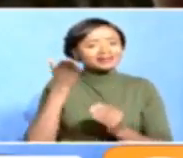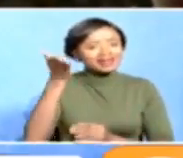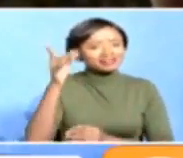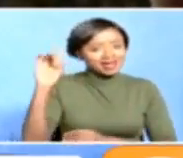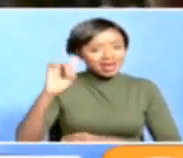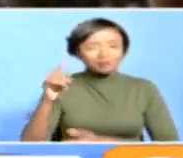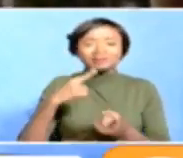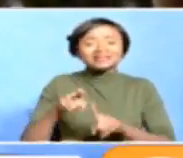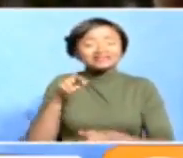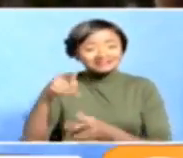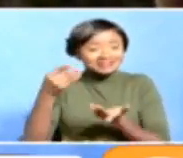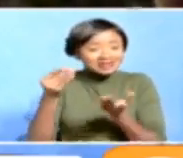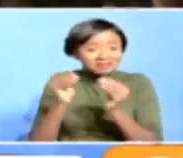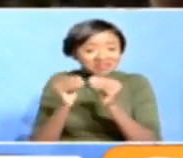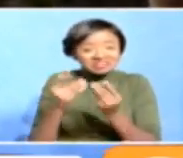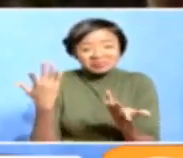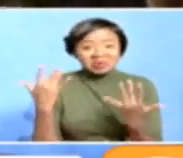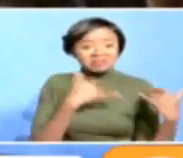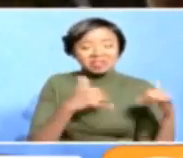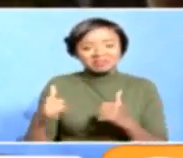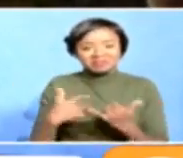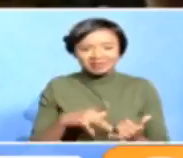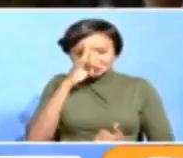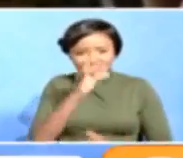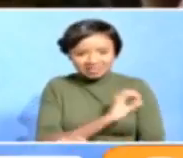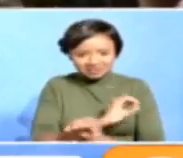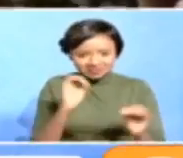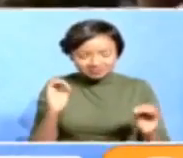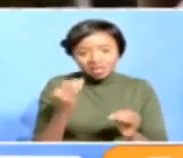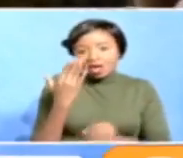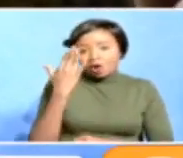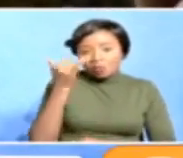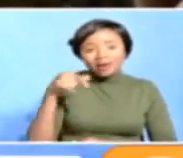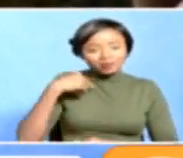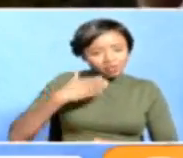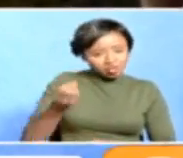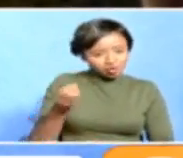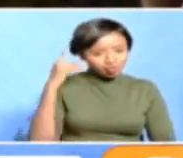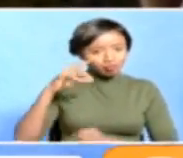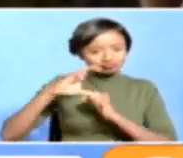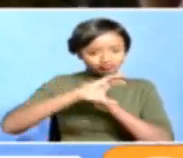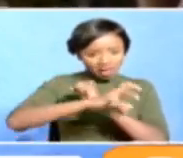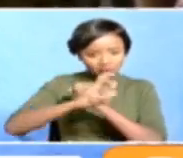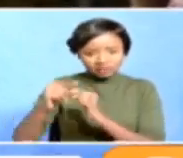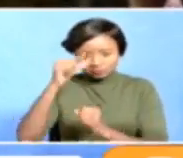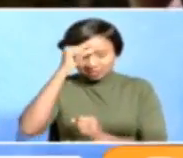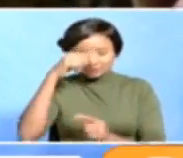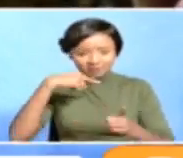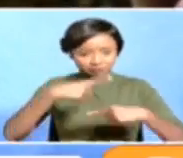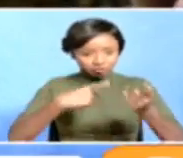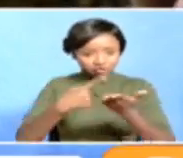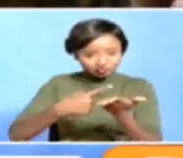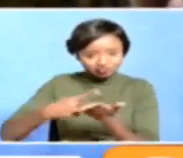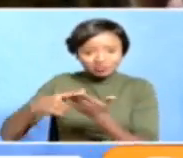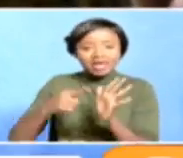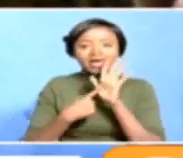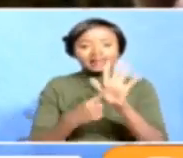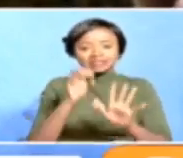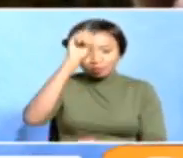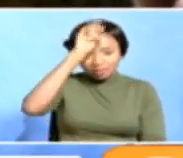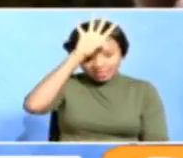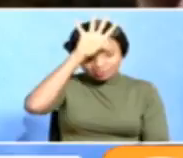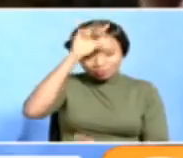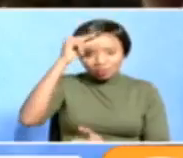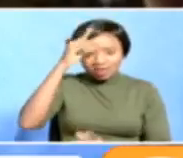lakini mazungumzo hayo ni mchezo tu, kwa sababu tunajua kwamba mazungumzo yanaendelea kwa serikali za county. Hivyo tunapozungumza sasa hivi, governor wa Kiambu bwana